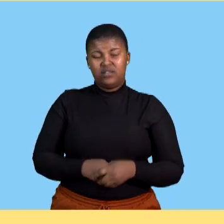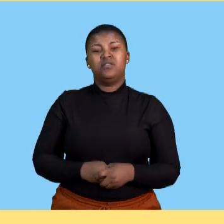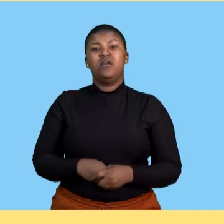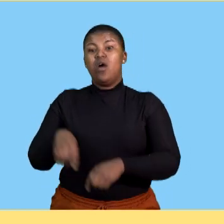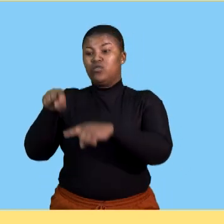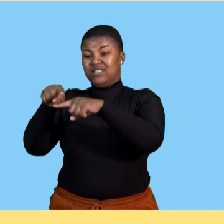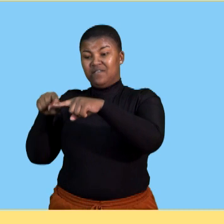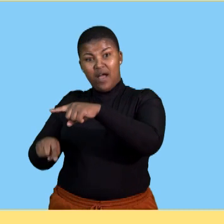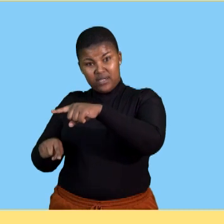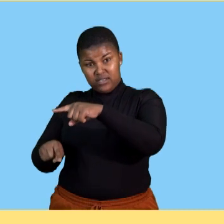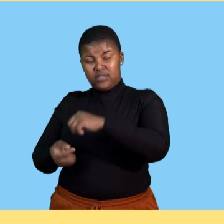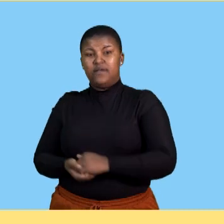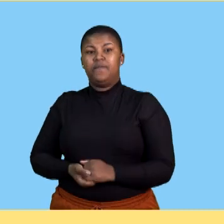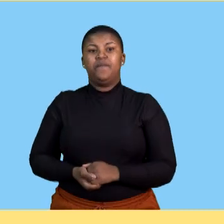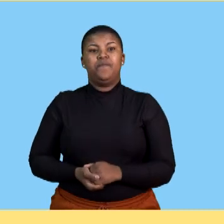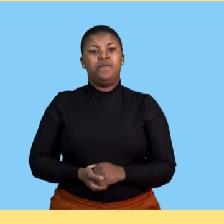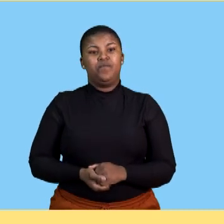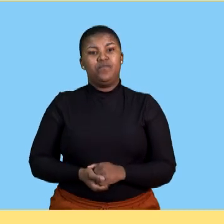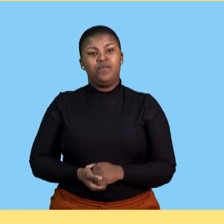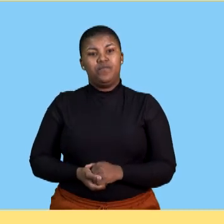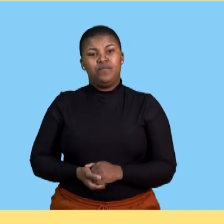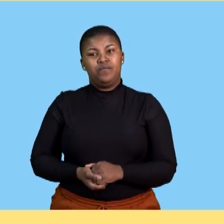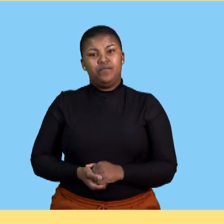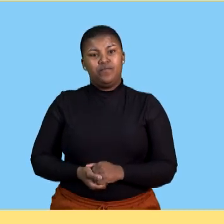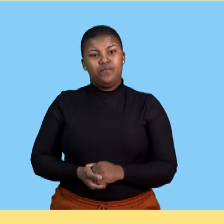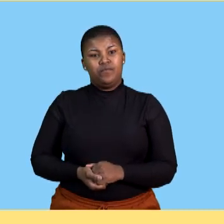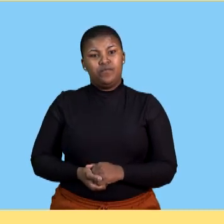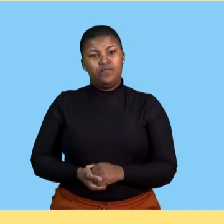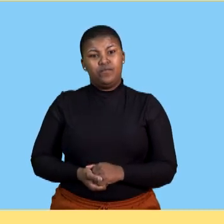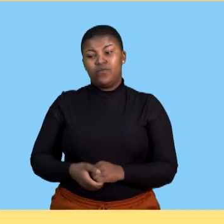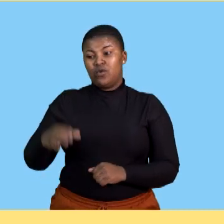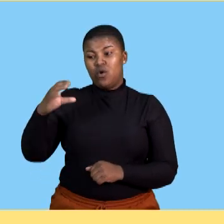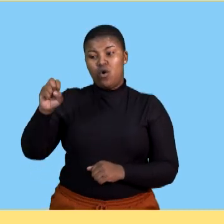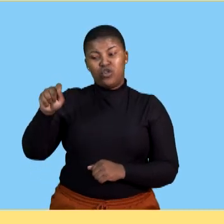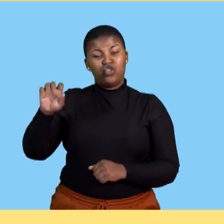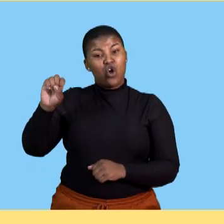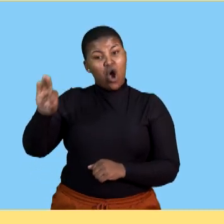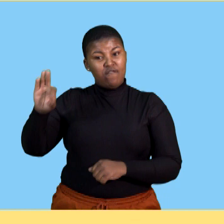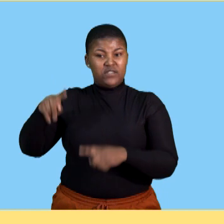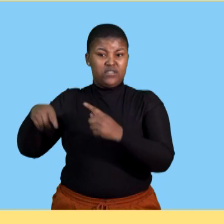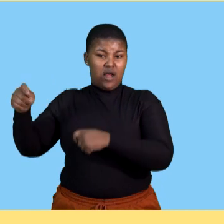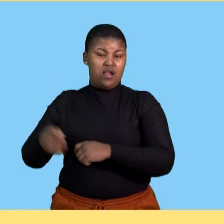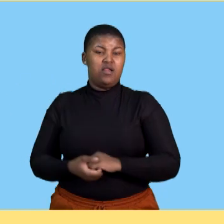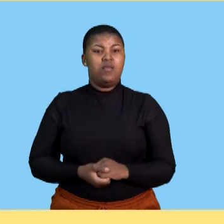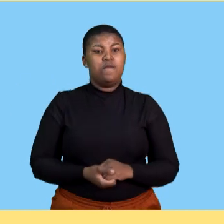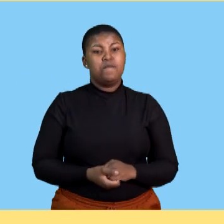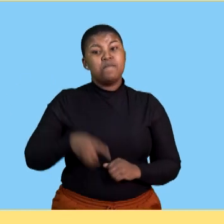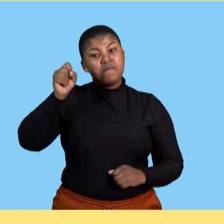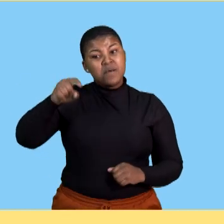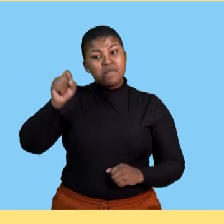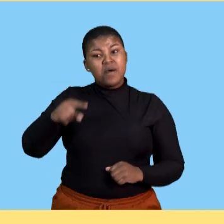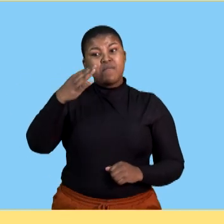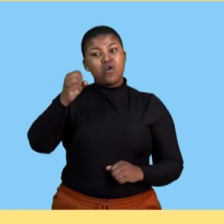Then I divide it by my cost of sales. And my cost of